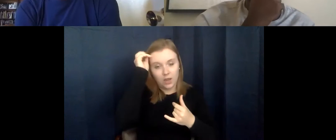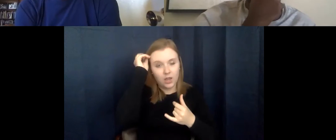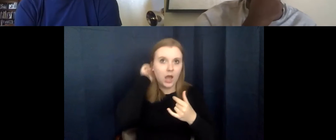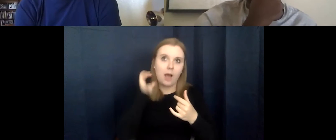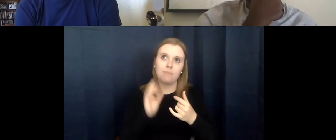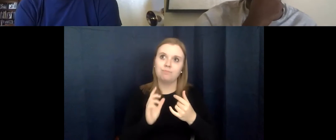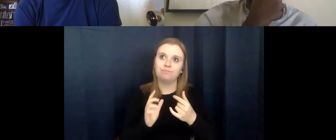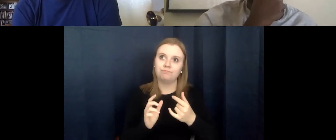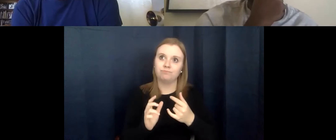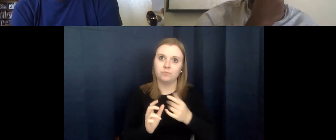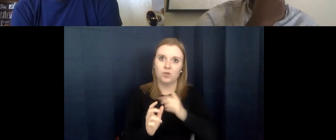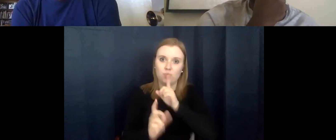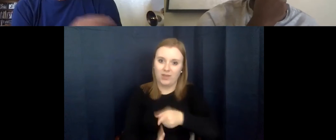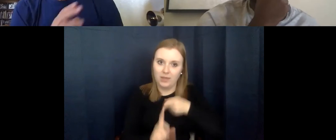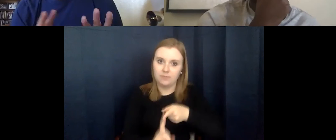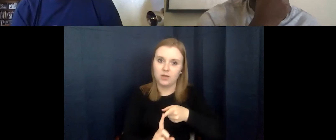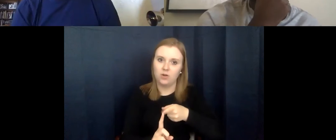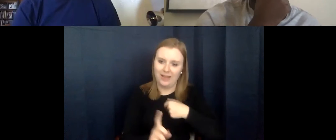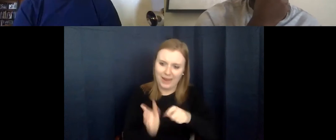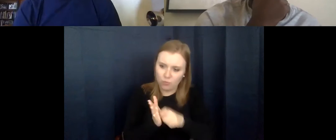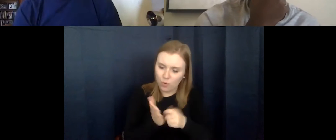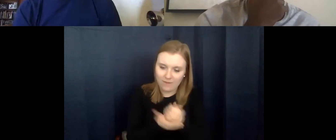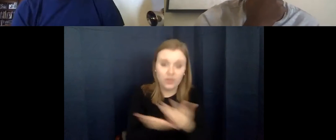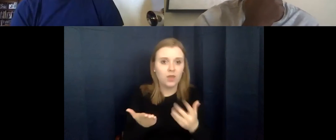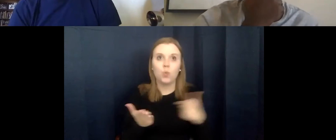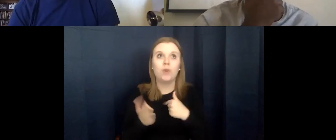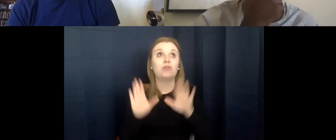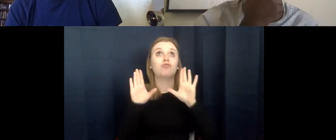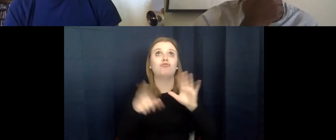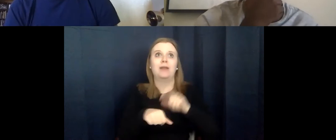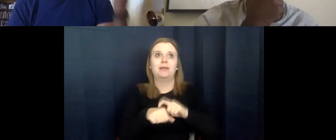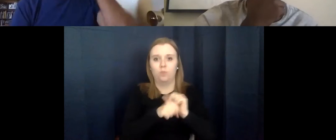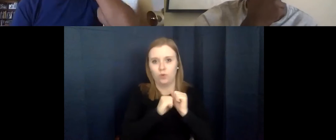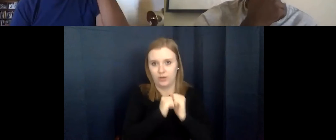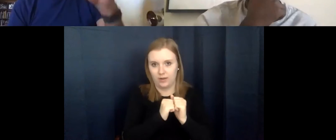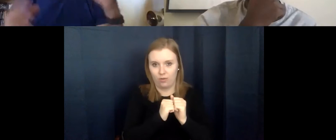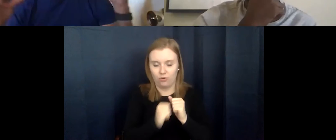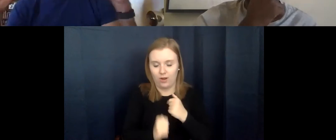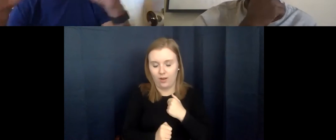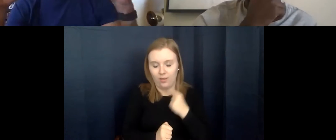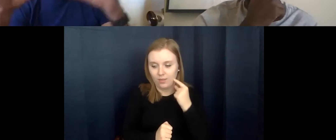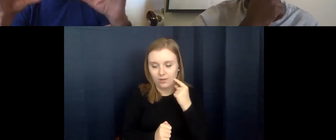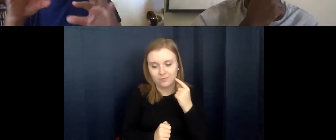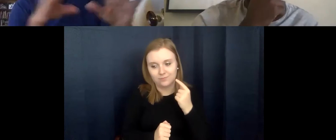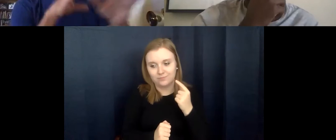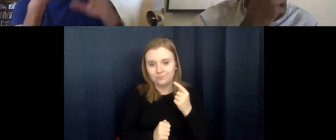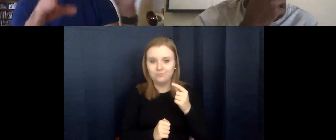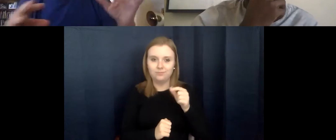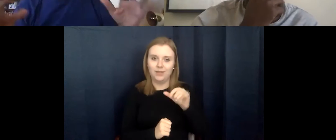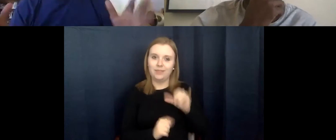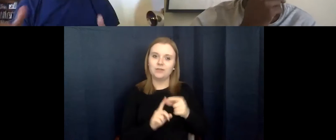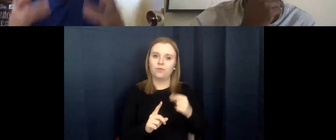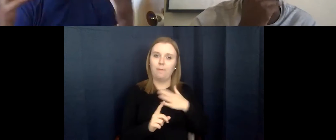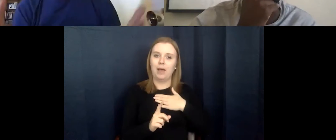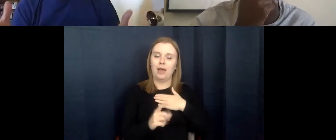to, I mean, I just wrote like we had a great time working together, which I think comes out of some of my sort of collective